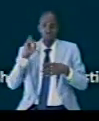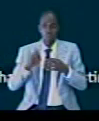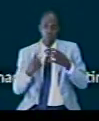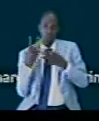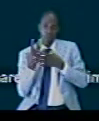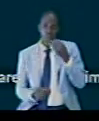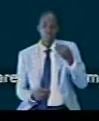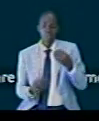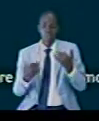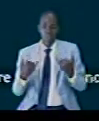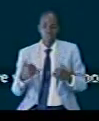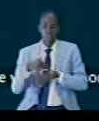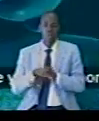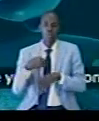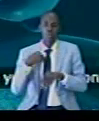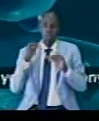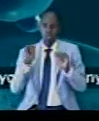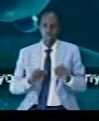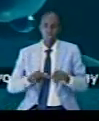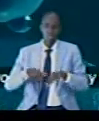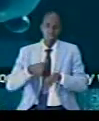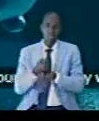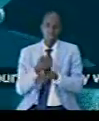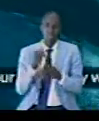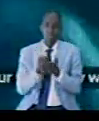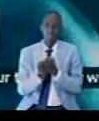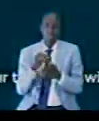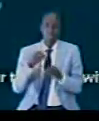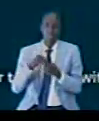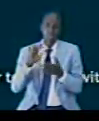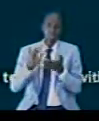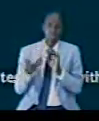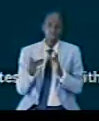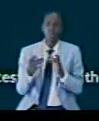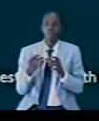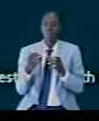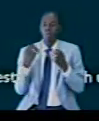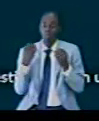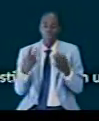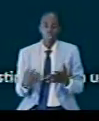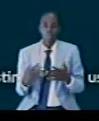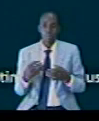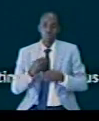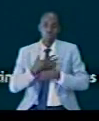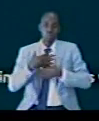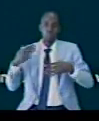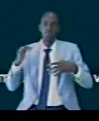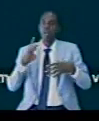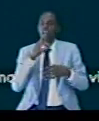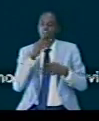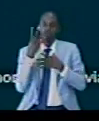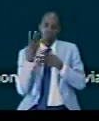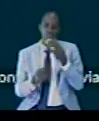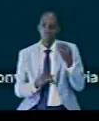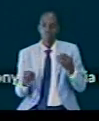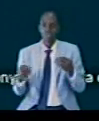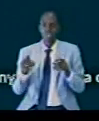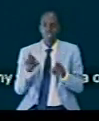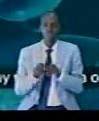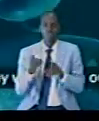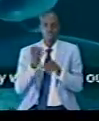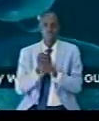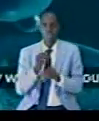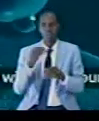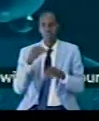confirm on social media that more swellings disappeared. As this one comes from Matthew